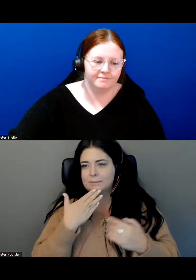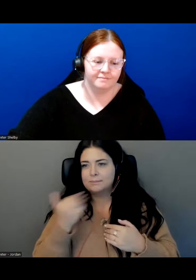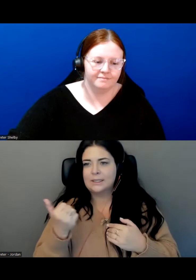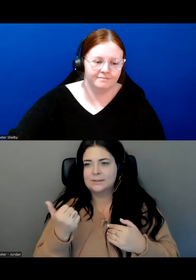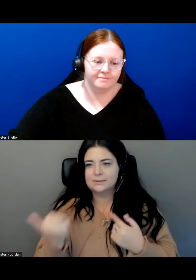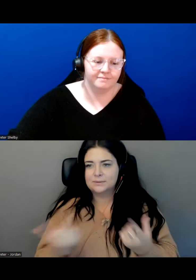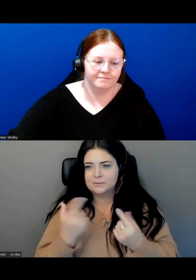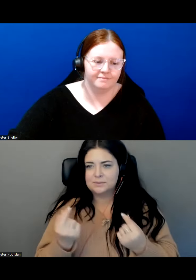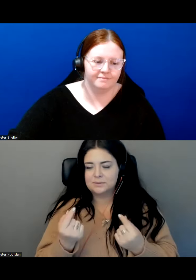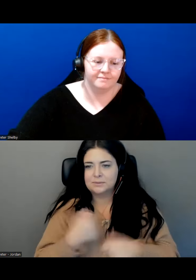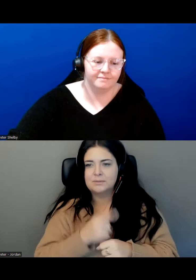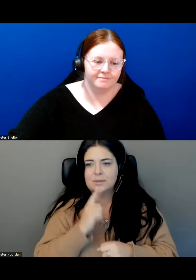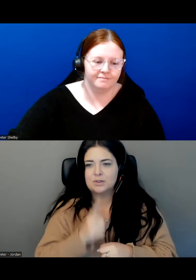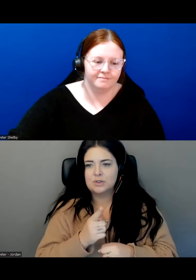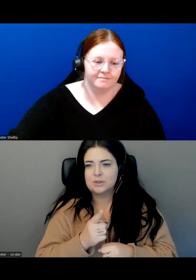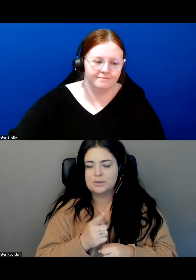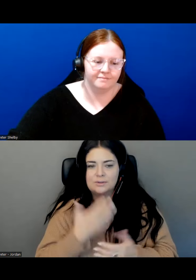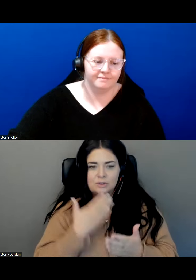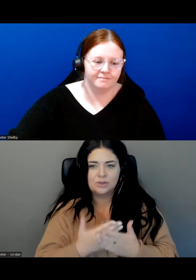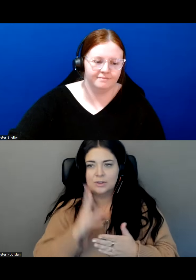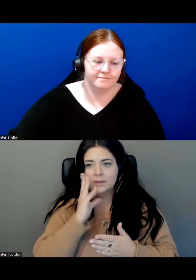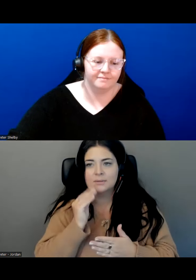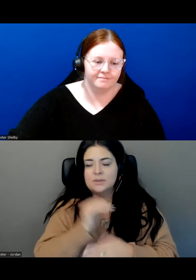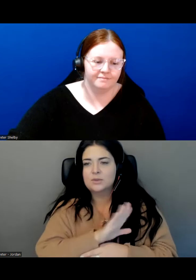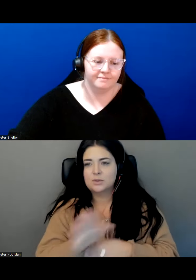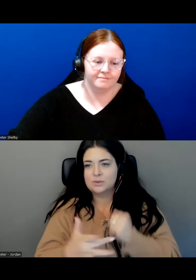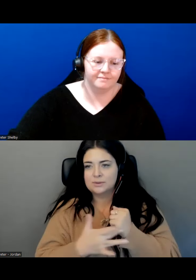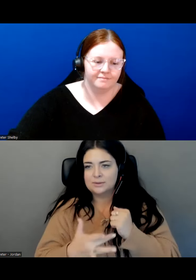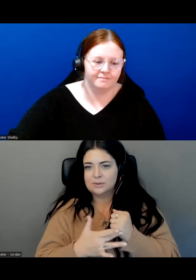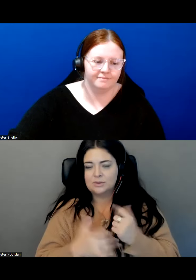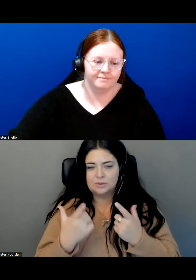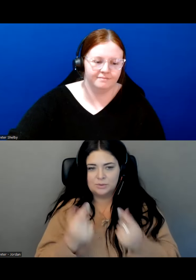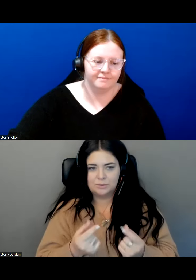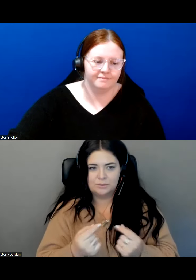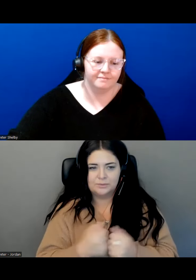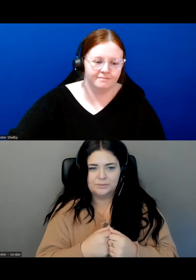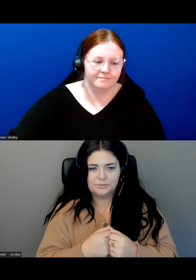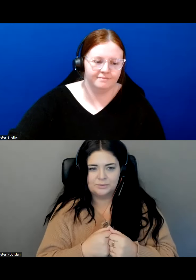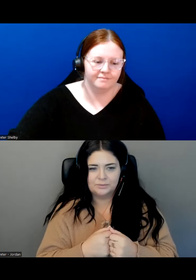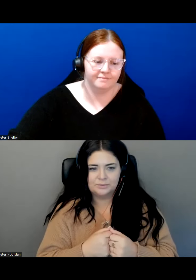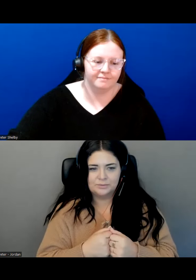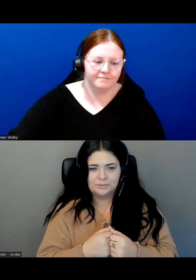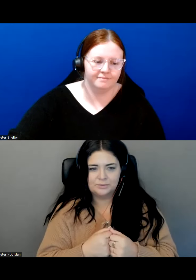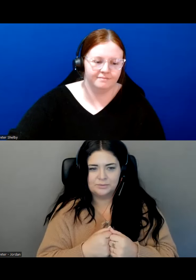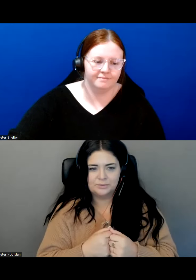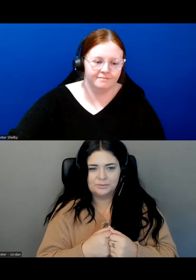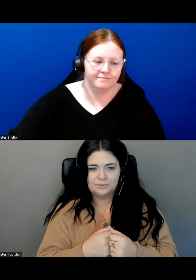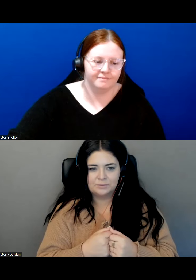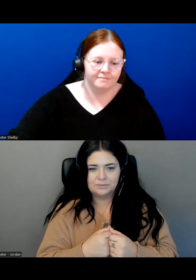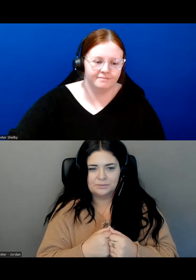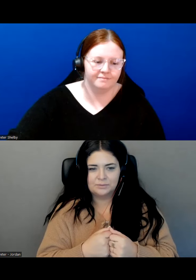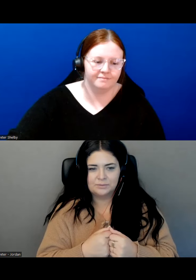make sure that people get the best experience with their technology, and really following through with